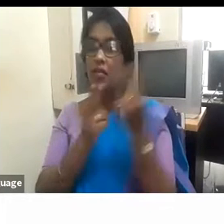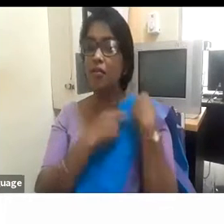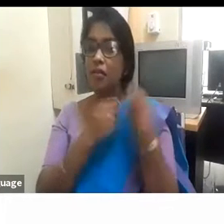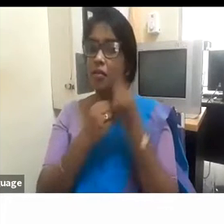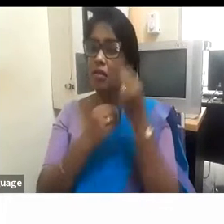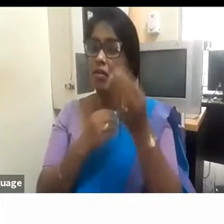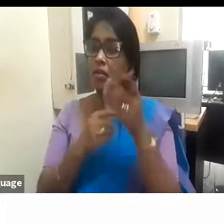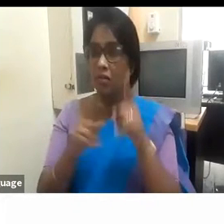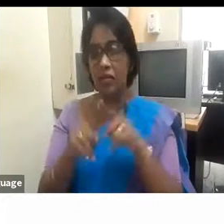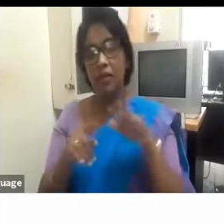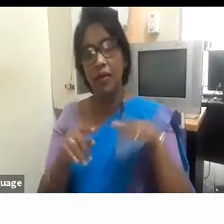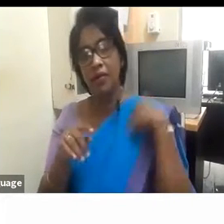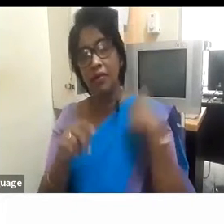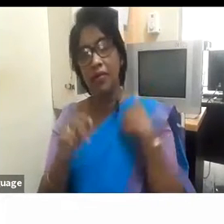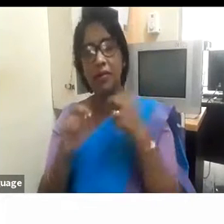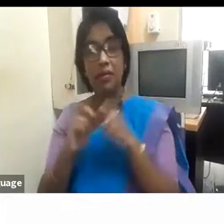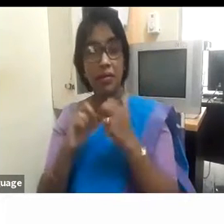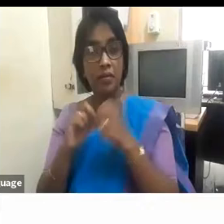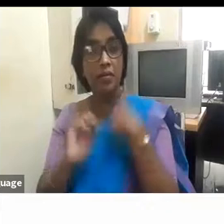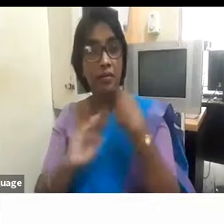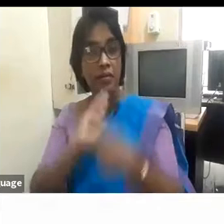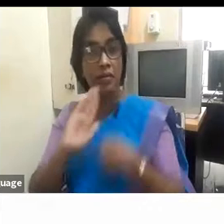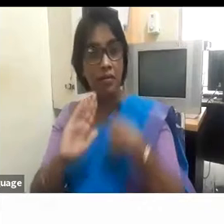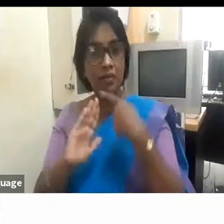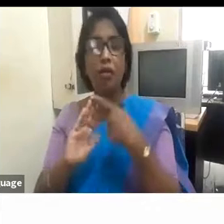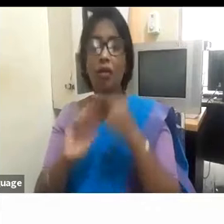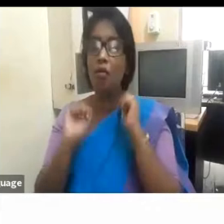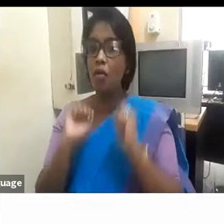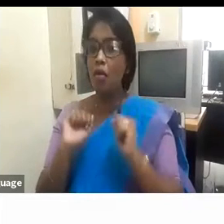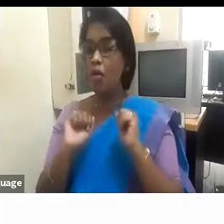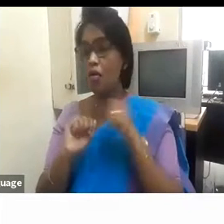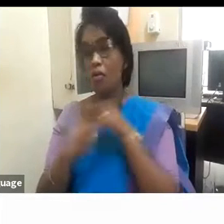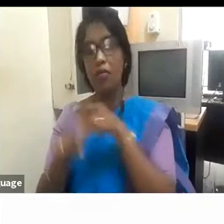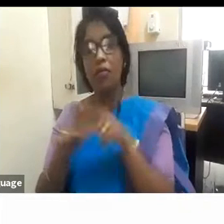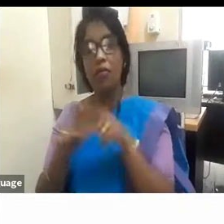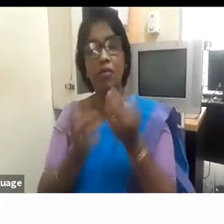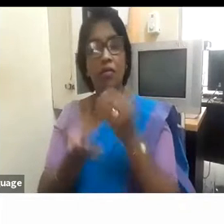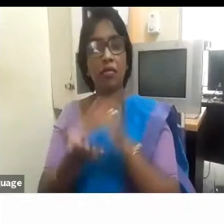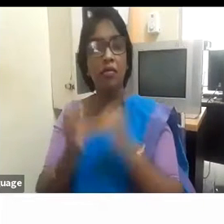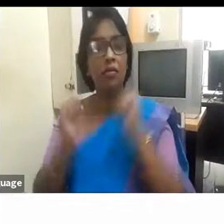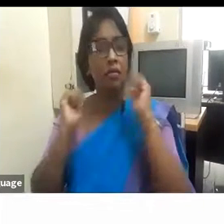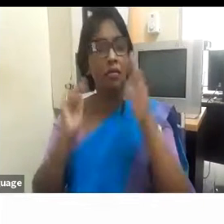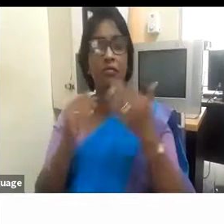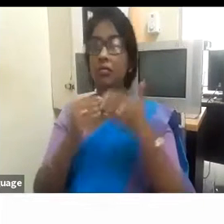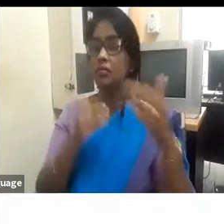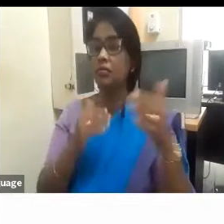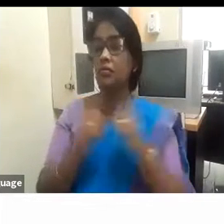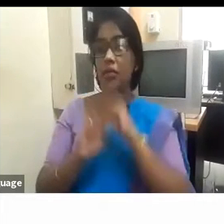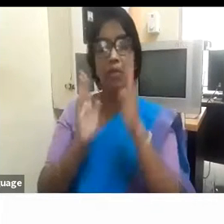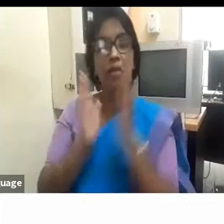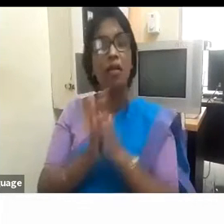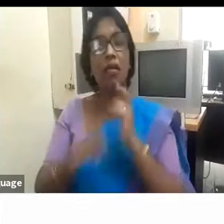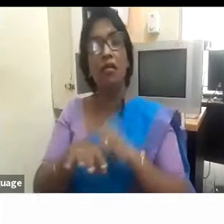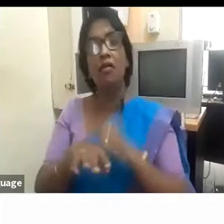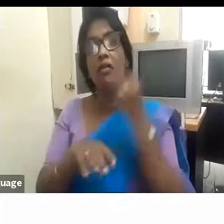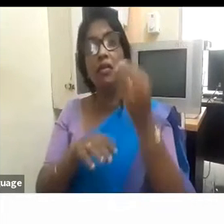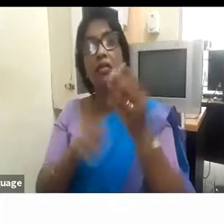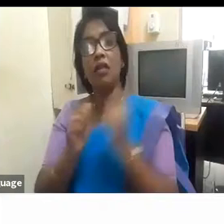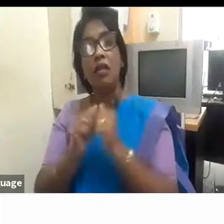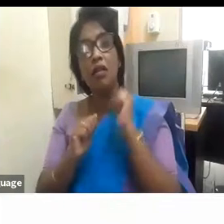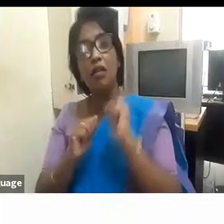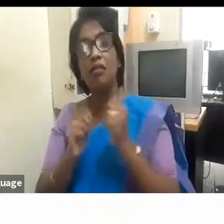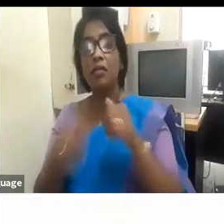Lanka reform itself to accommodate all these changes, because we are still stuck with the, like Ajit